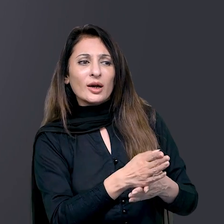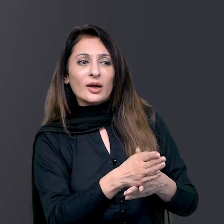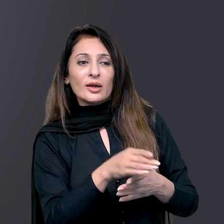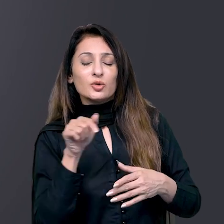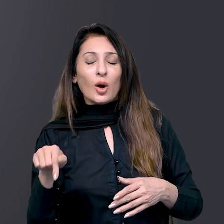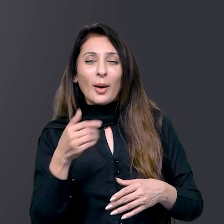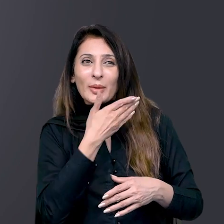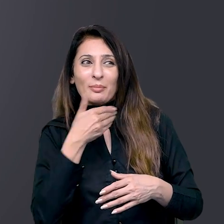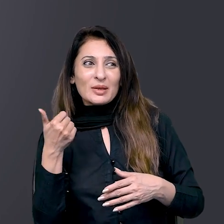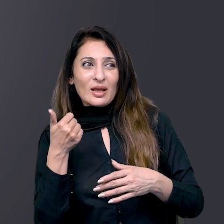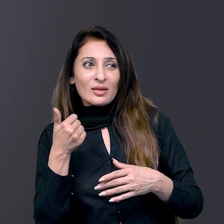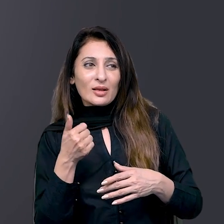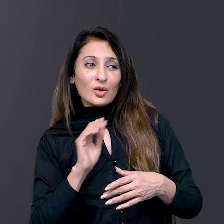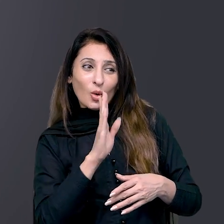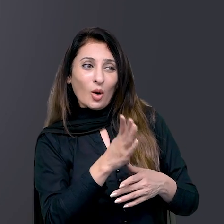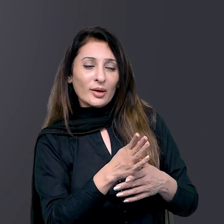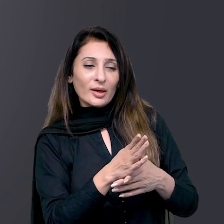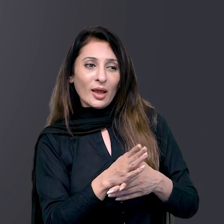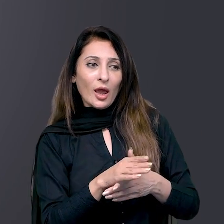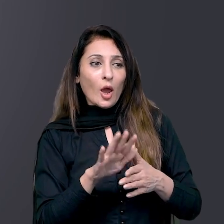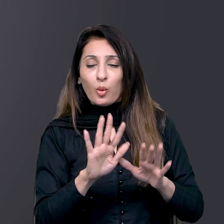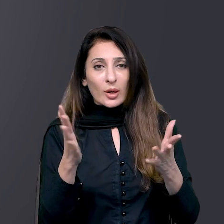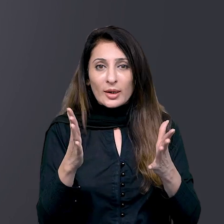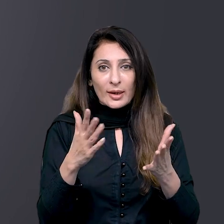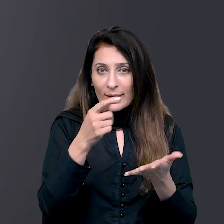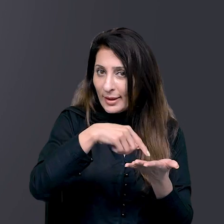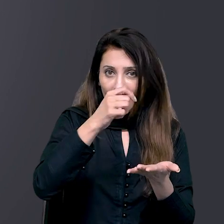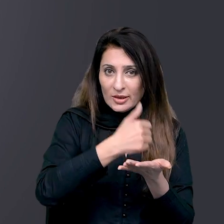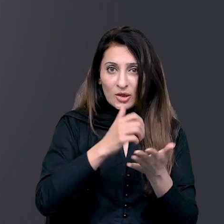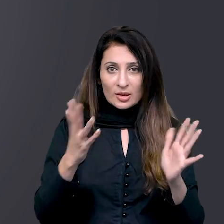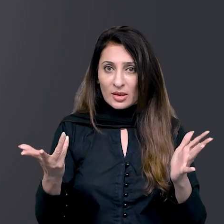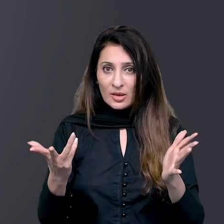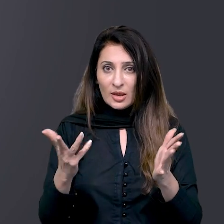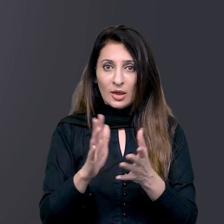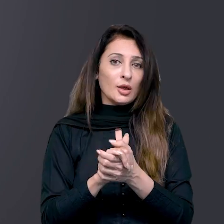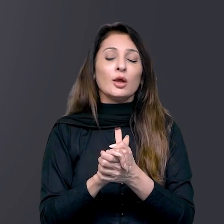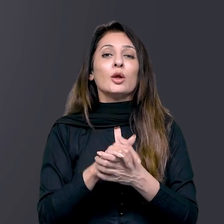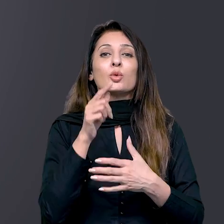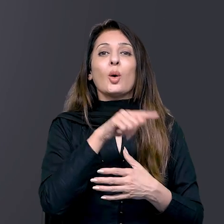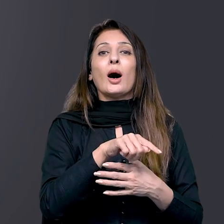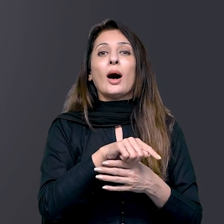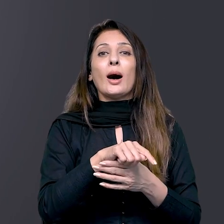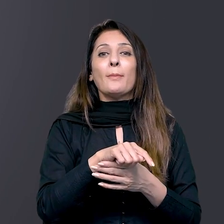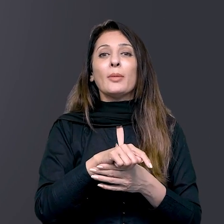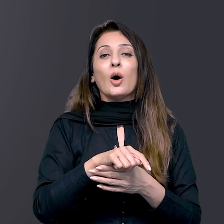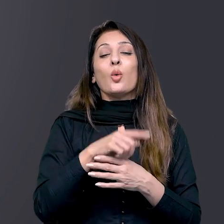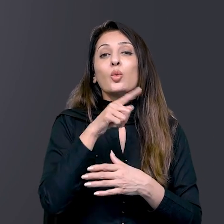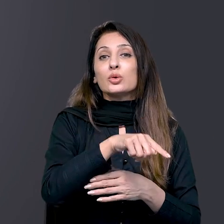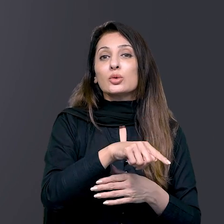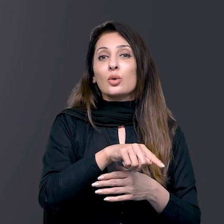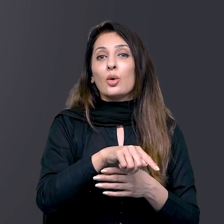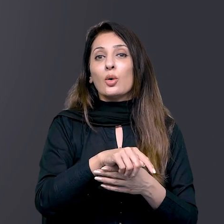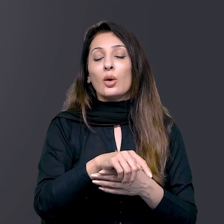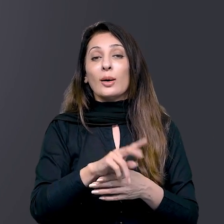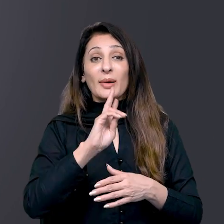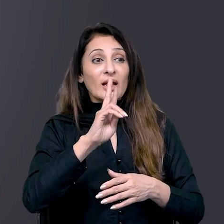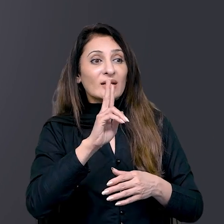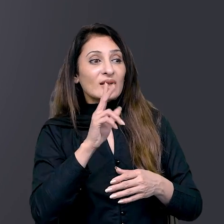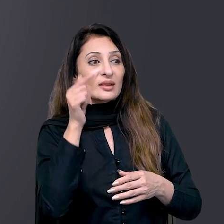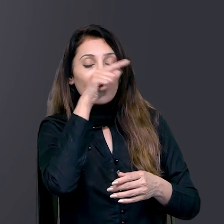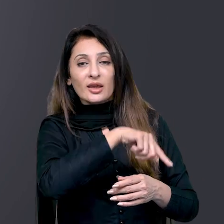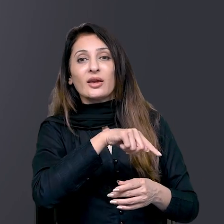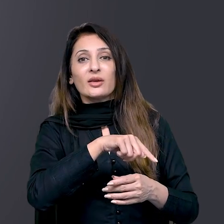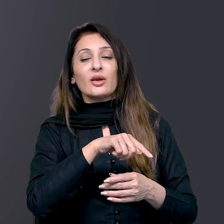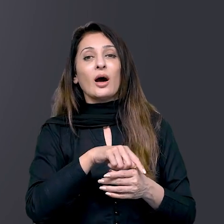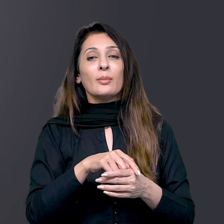an accused in a criminal case and the order is passed against you, you can assail or challenge this order before the